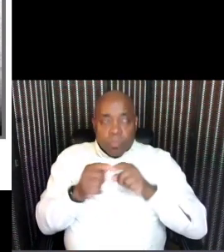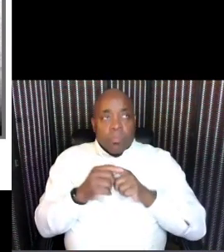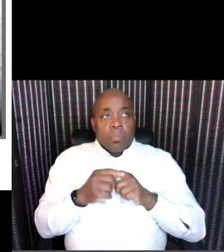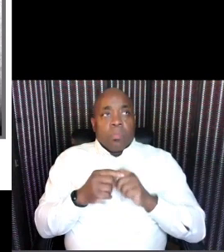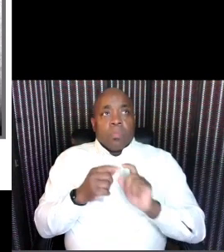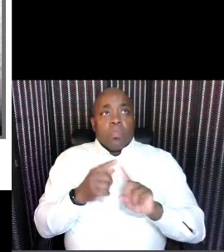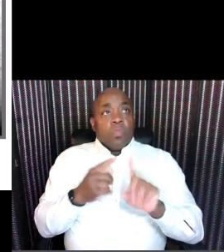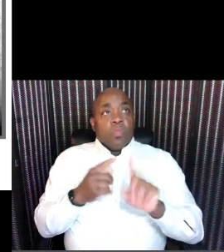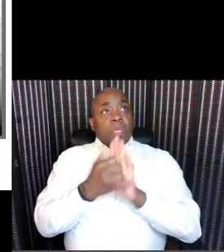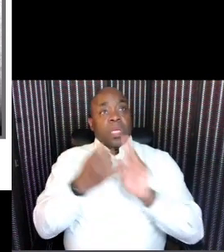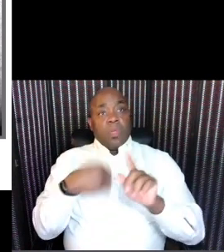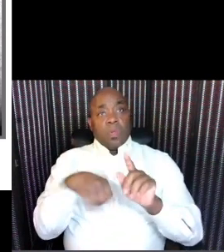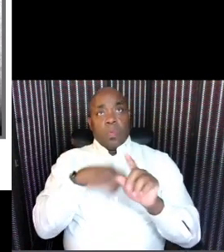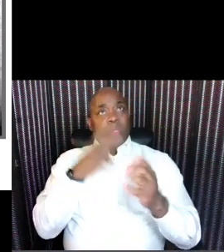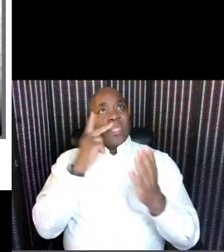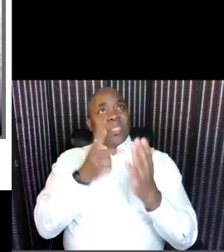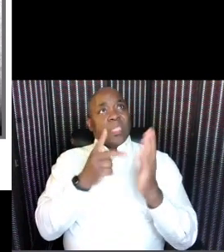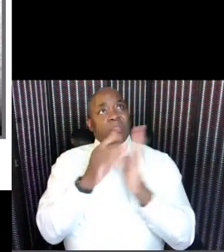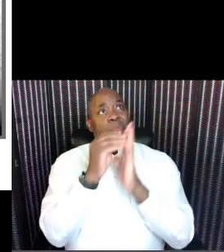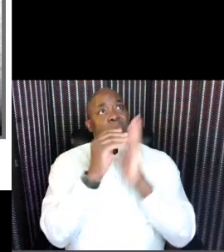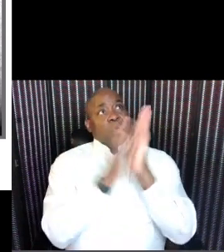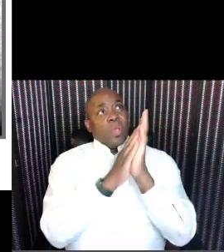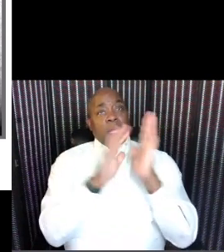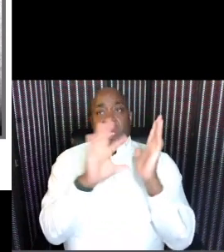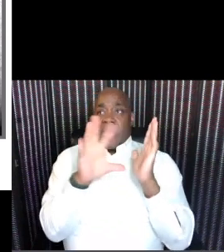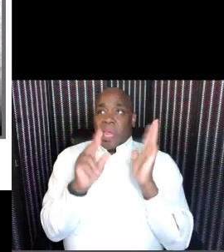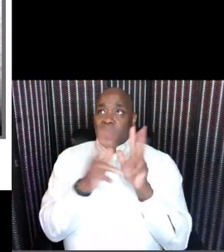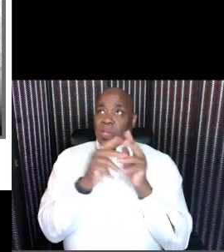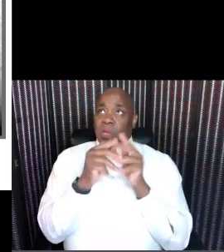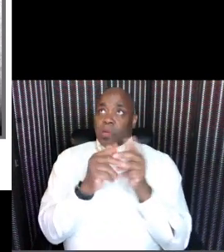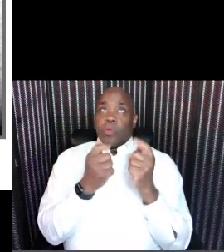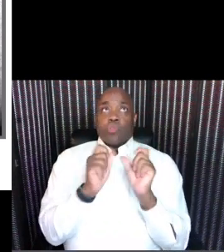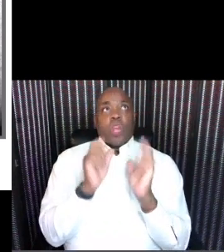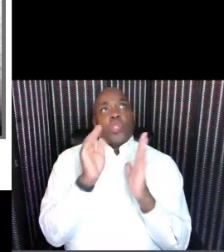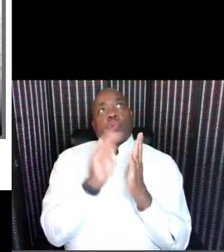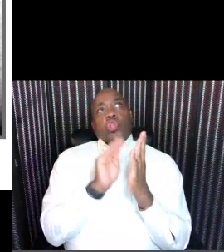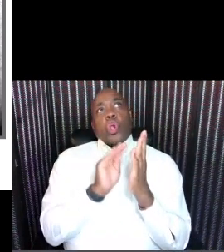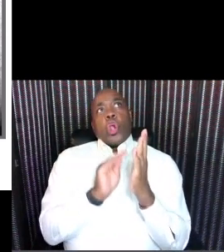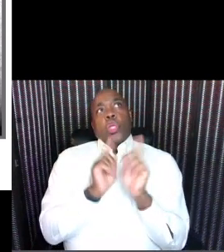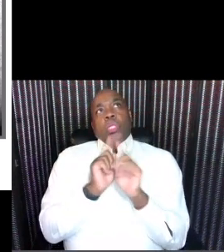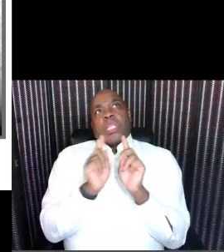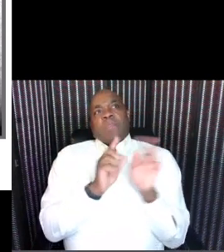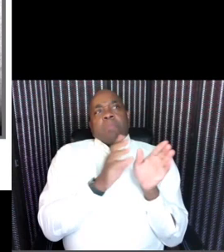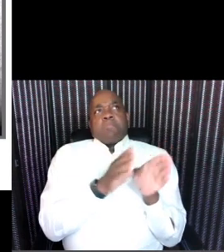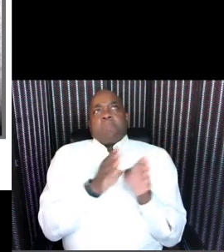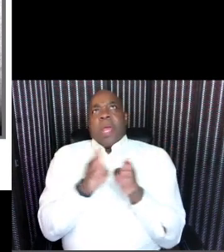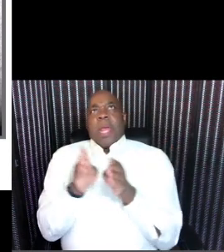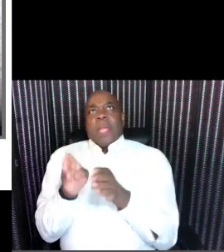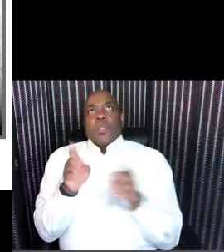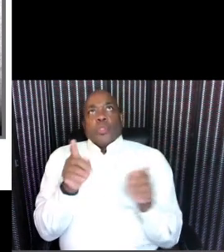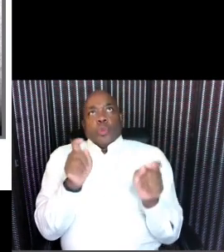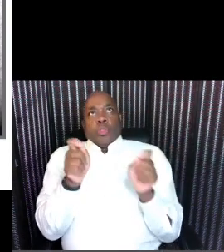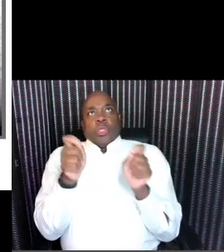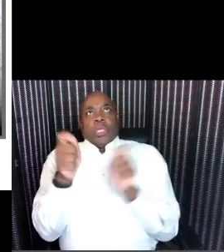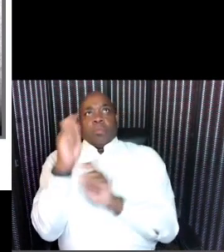in the record the ways that African-Americans are trying to chart multiple paths to try to deal with the changing political landscape in